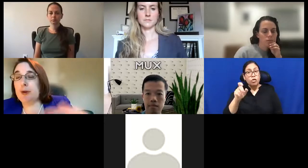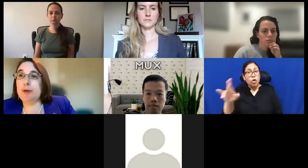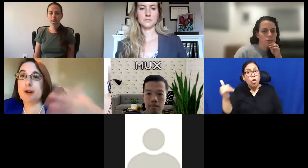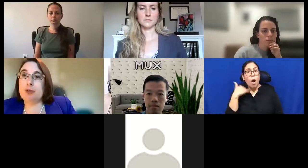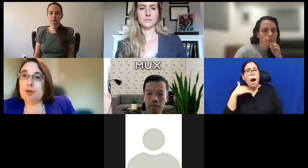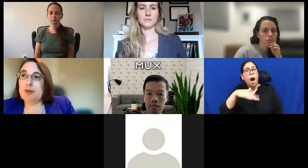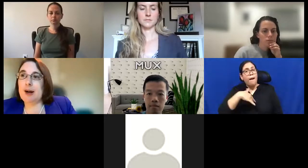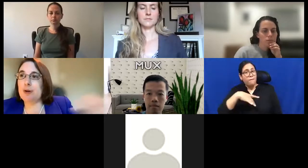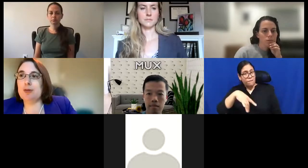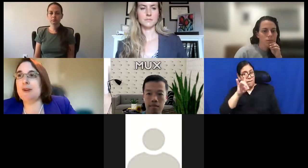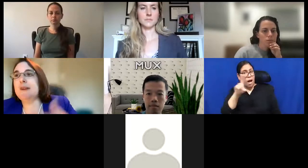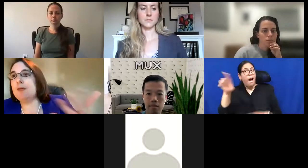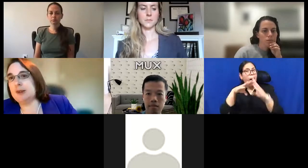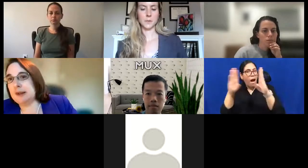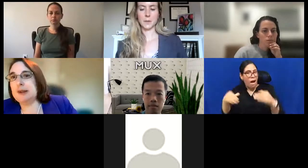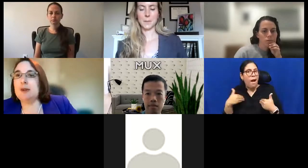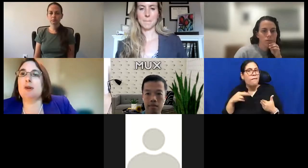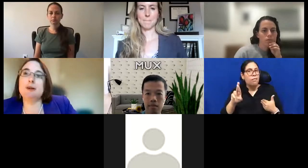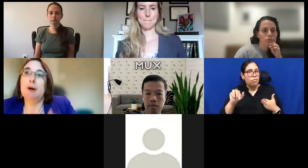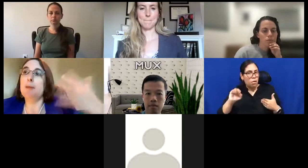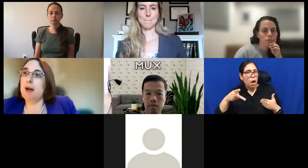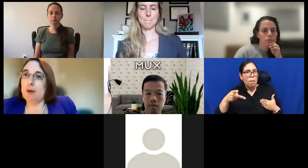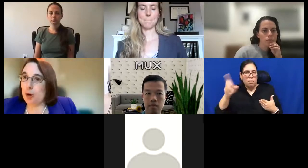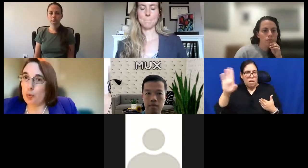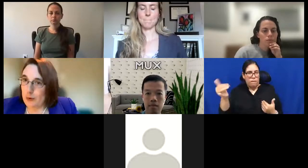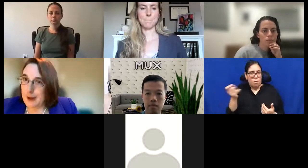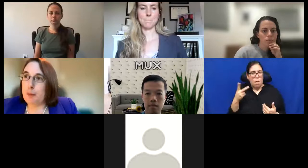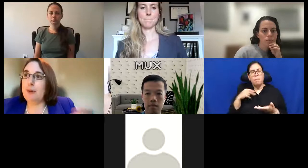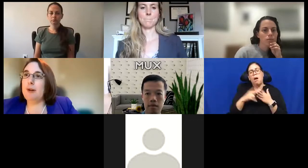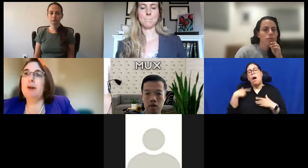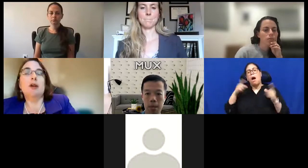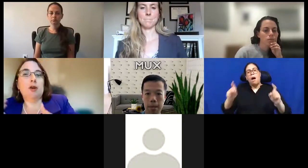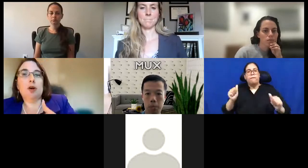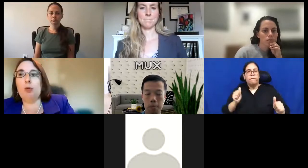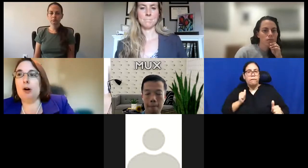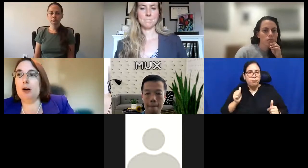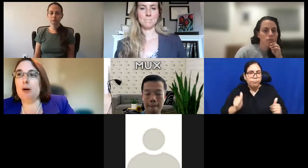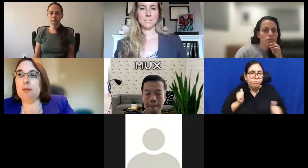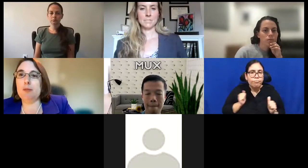ramp, probably could get into this house, and they never did. And so I ended up buying my own ramp, and,